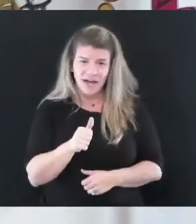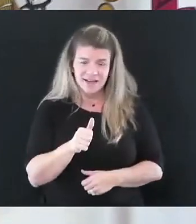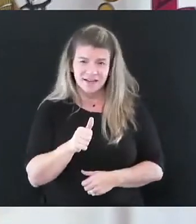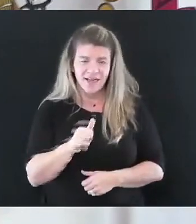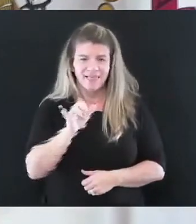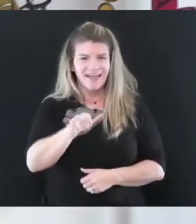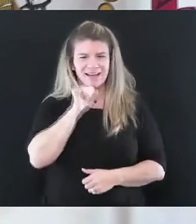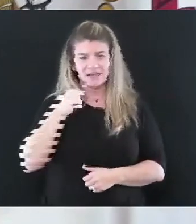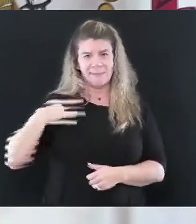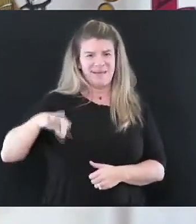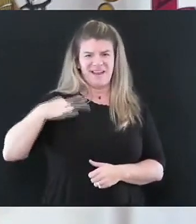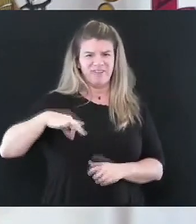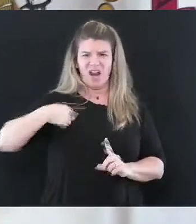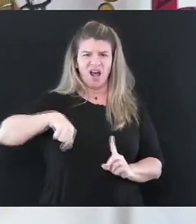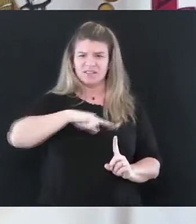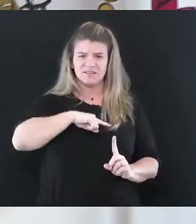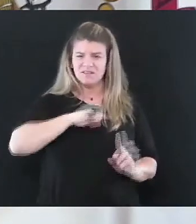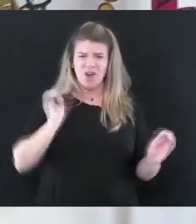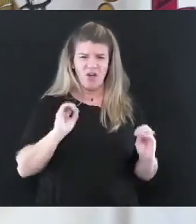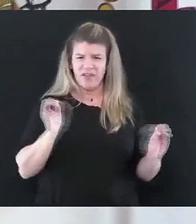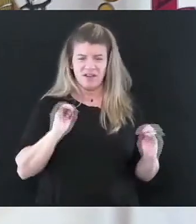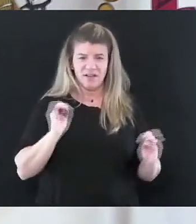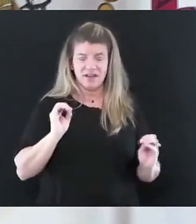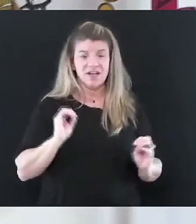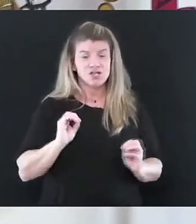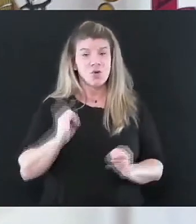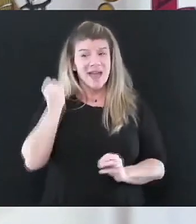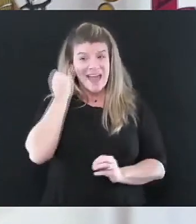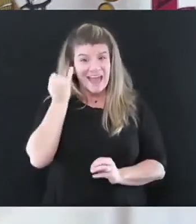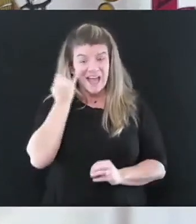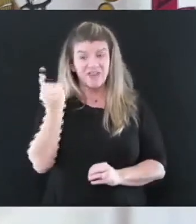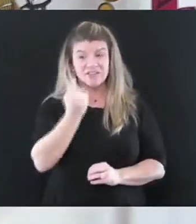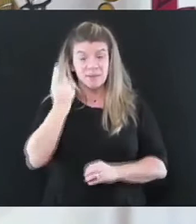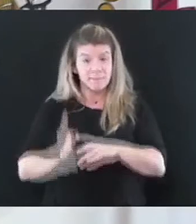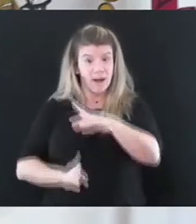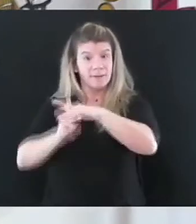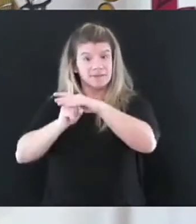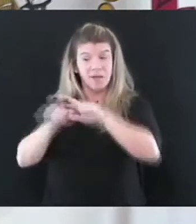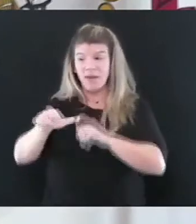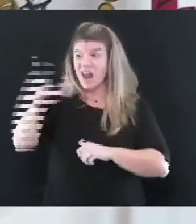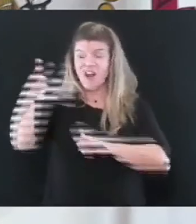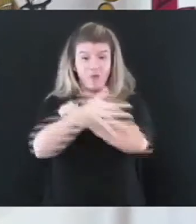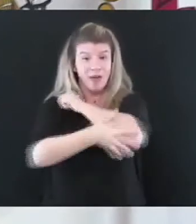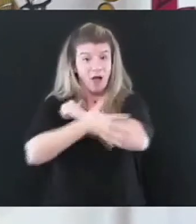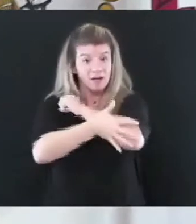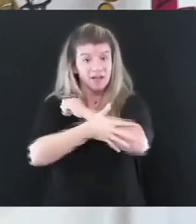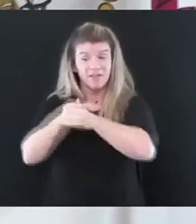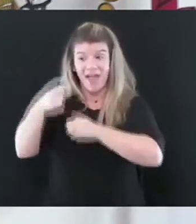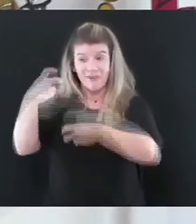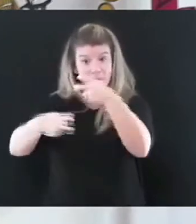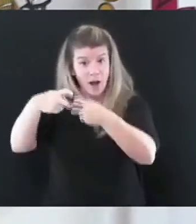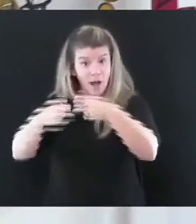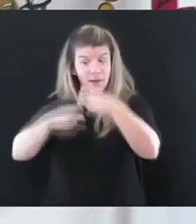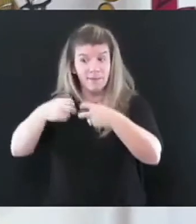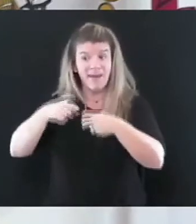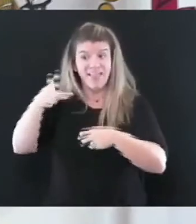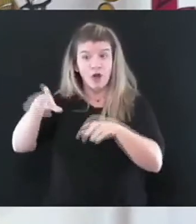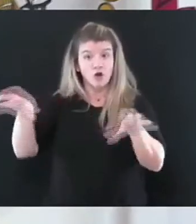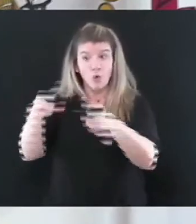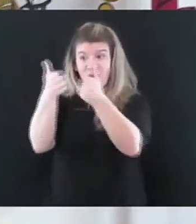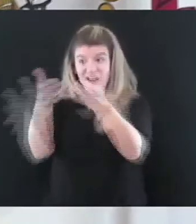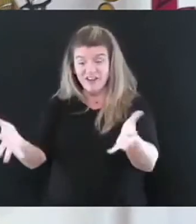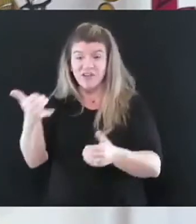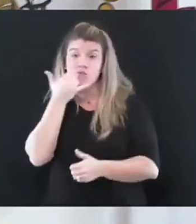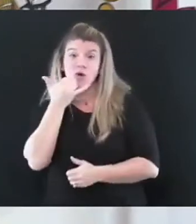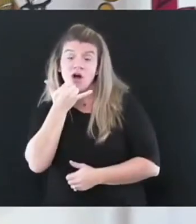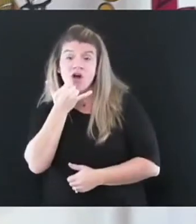ourselves here or whatever it may be. And so if we got in a real situation in the county, and if it's a problem, and they're doing the wrong stuff,